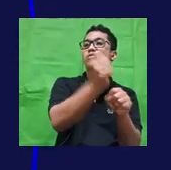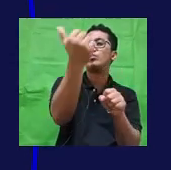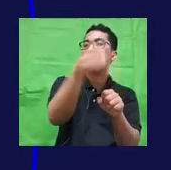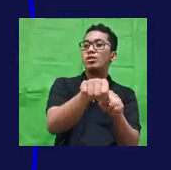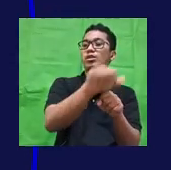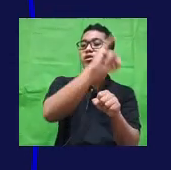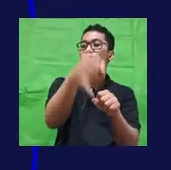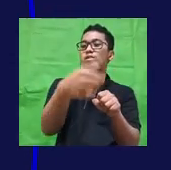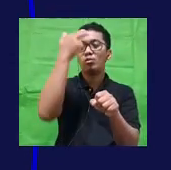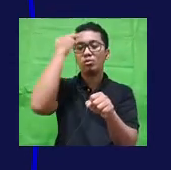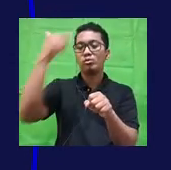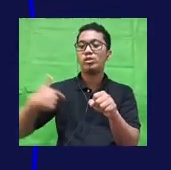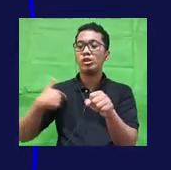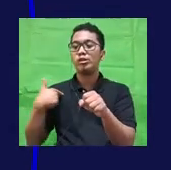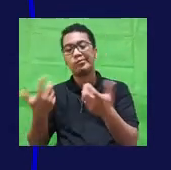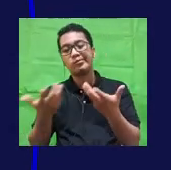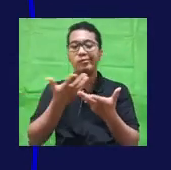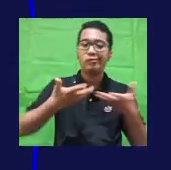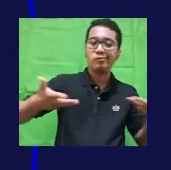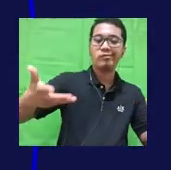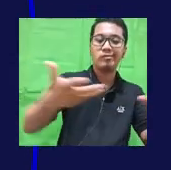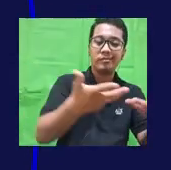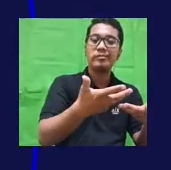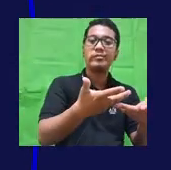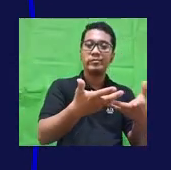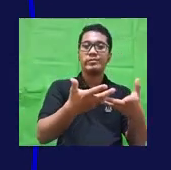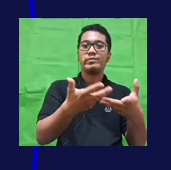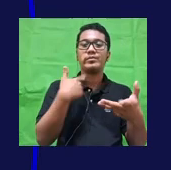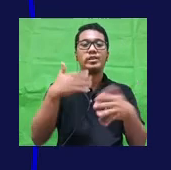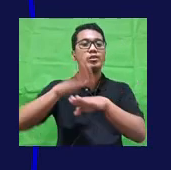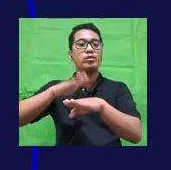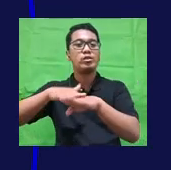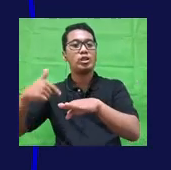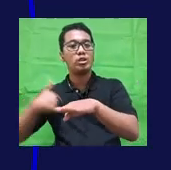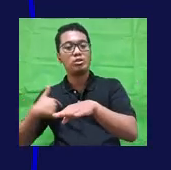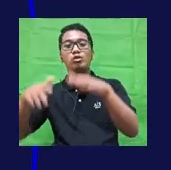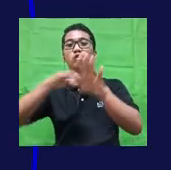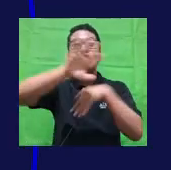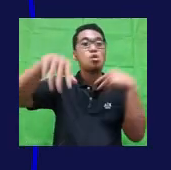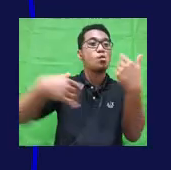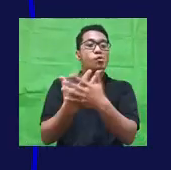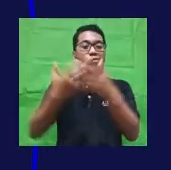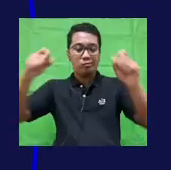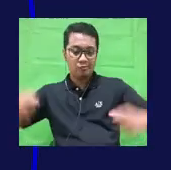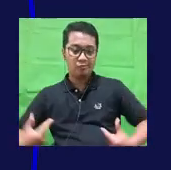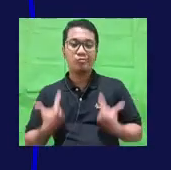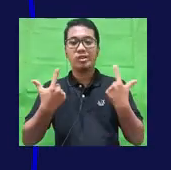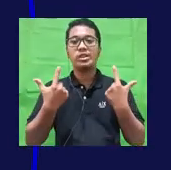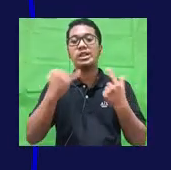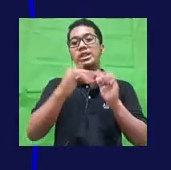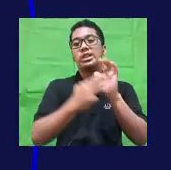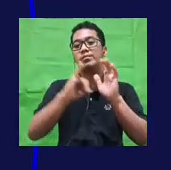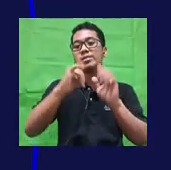overwhelming because this encounter I waited for my whole life. The immigration of Indonesia to Brazil is